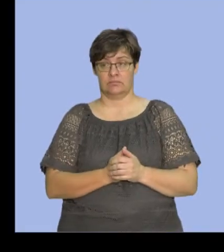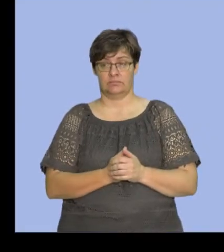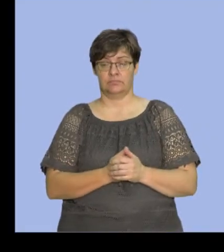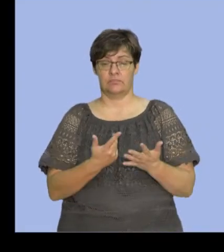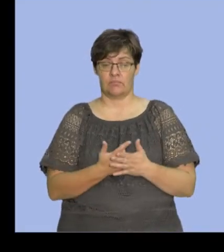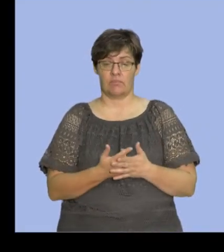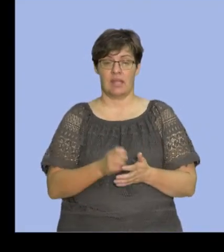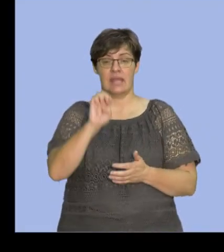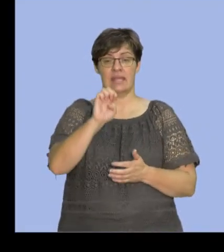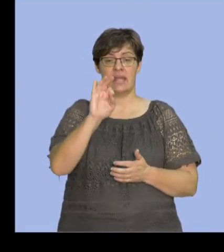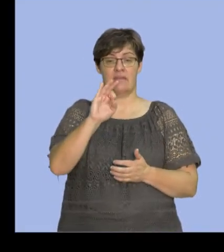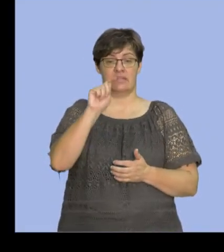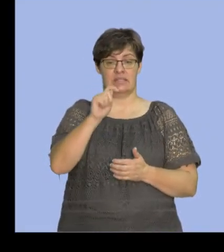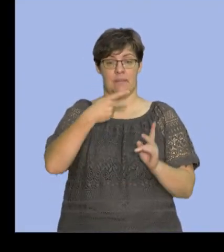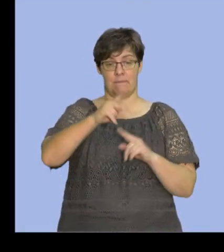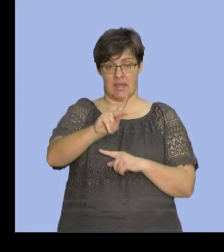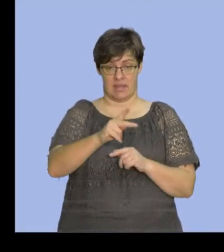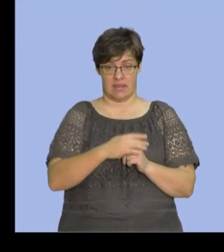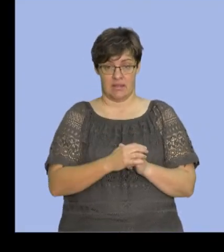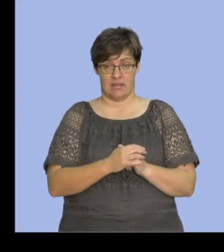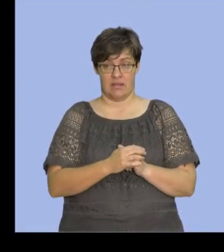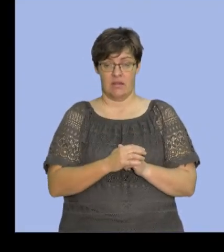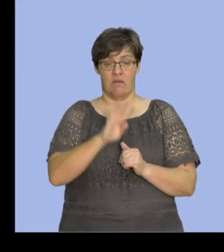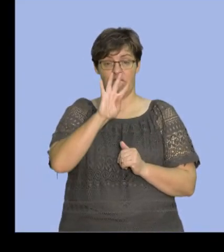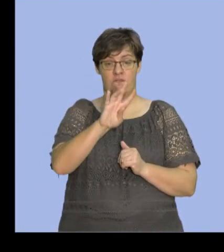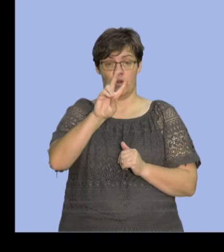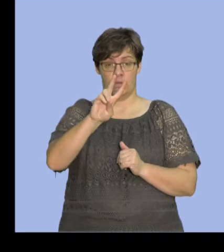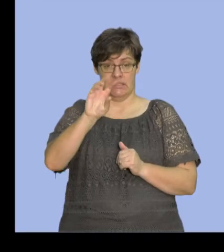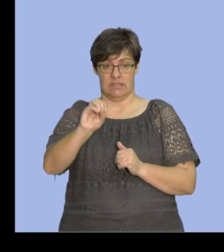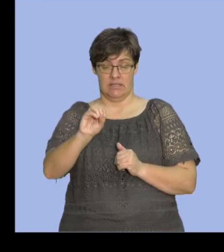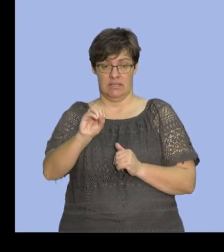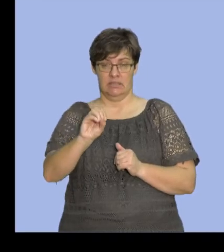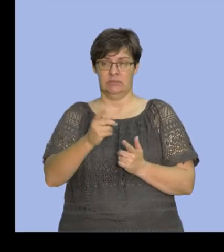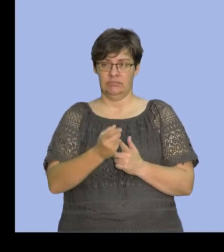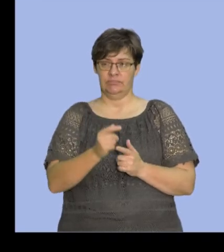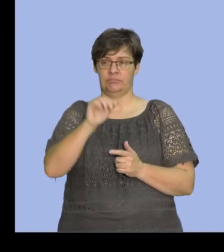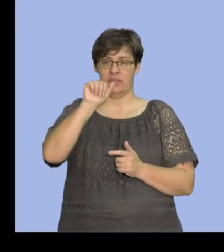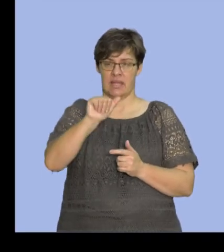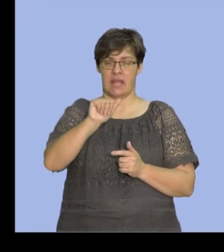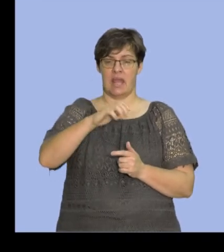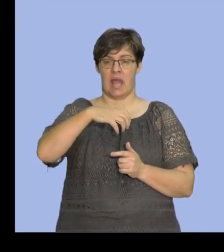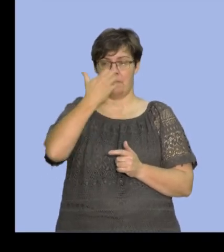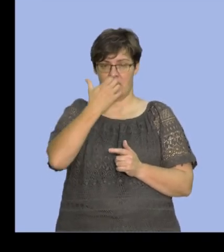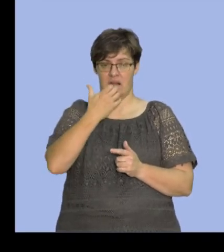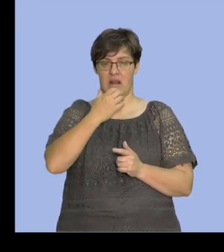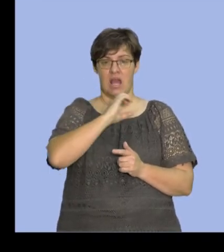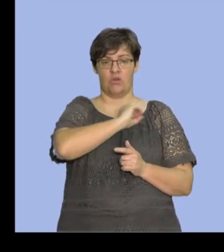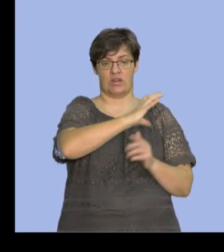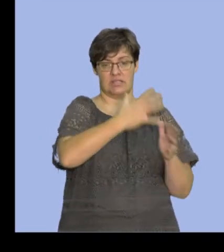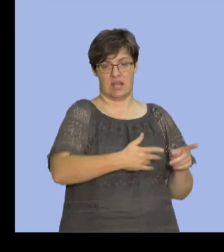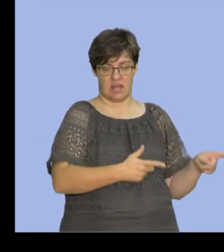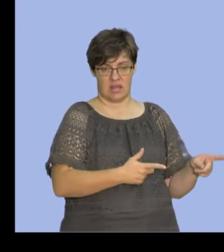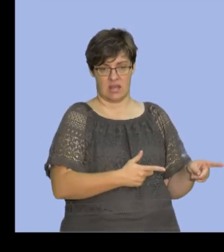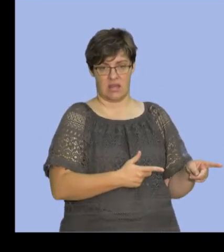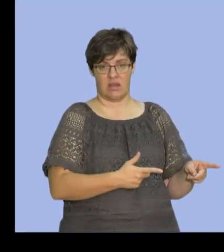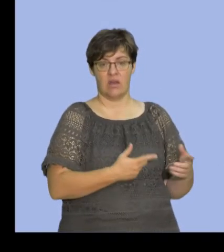An EFT payment, right, of 420 to A Apple, a creditor, was posted to